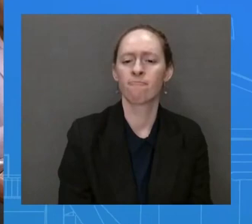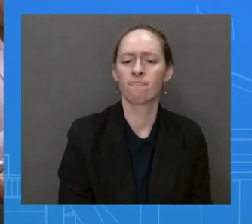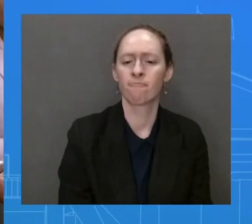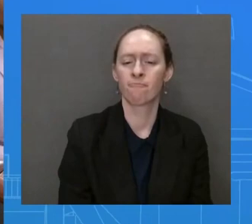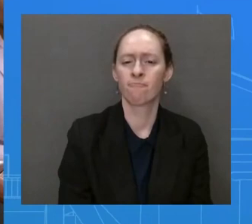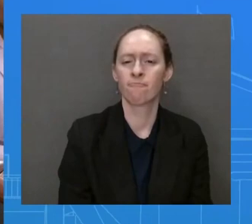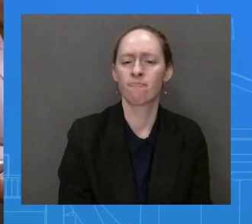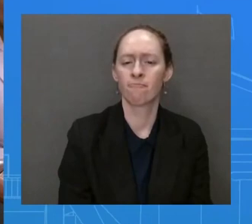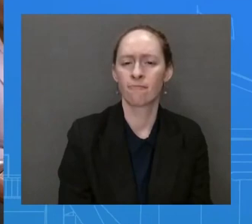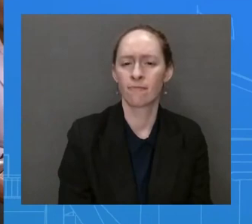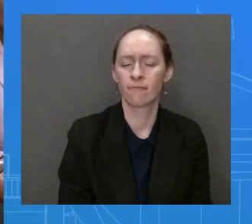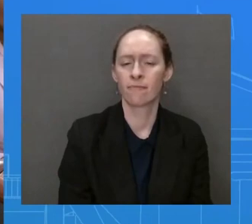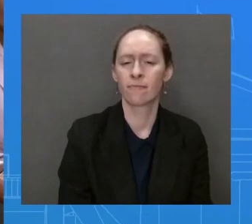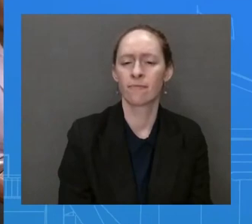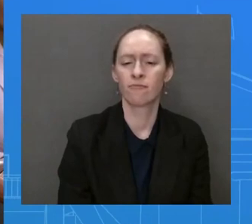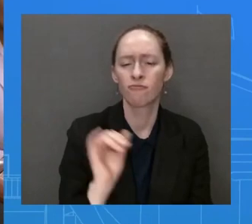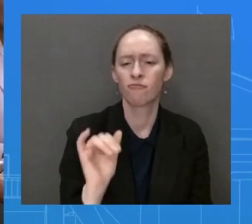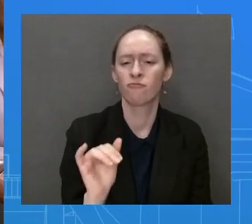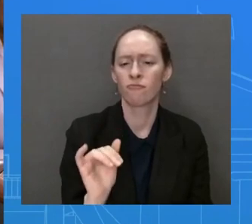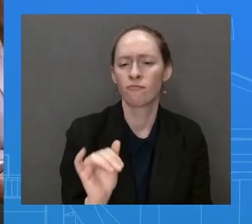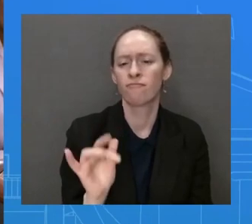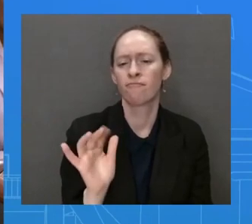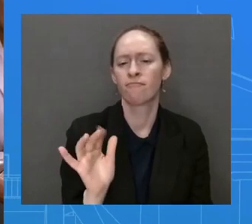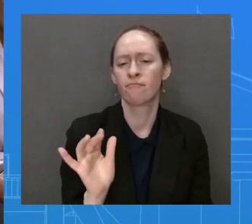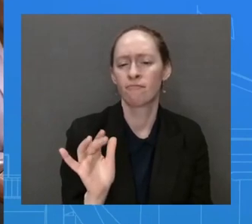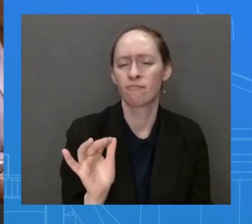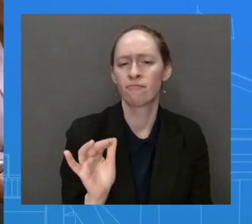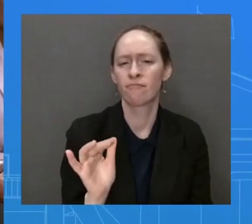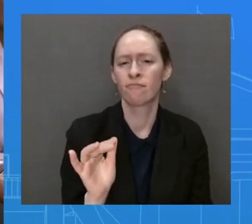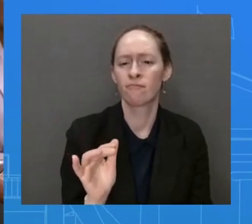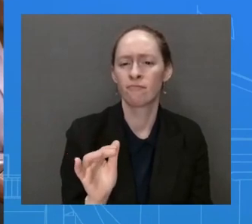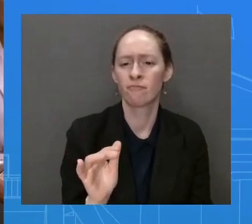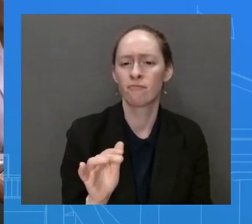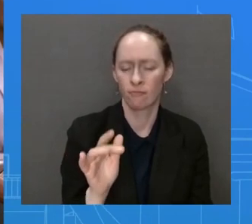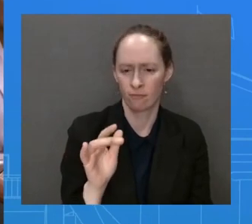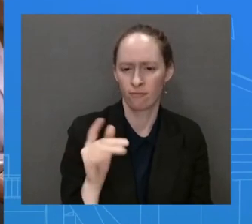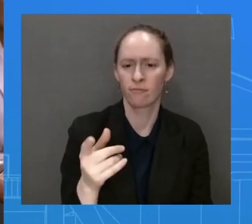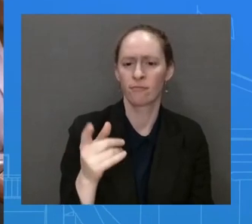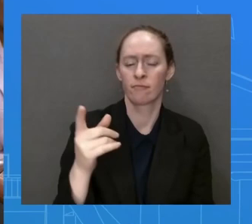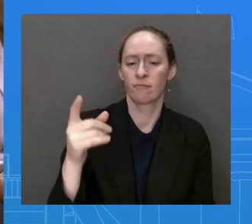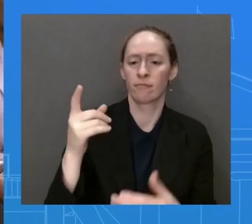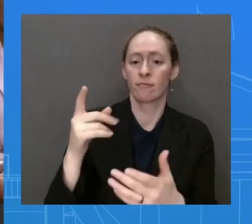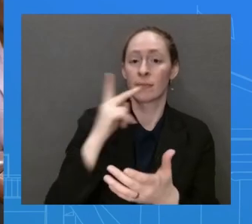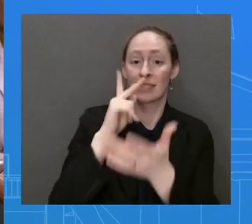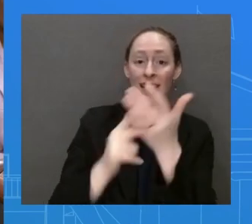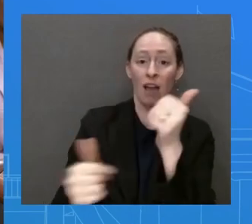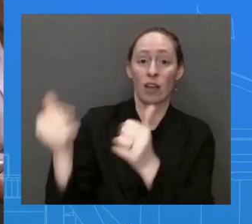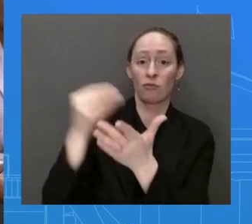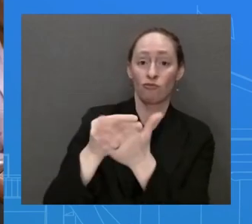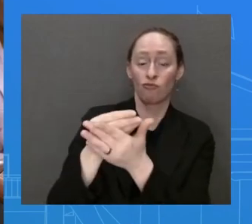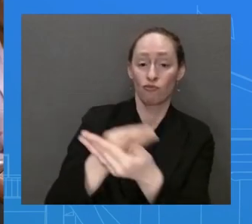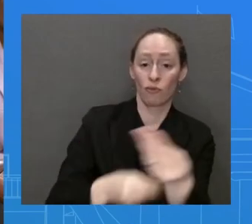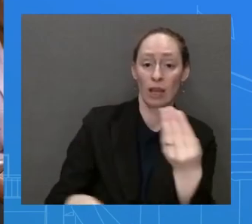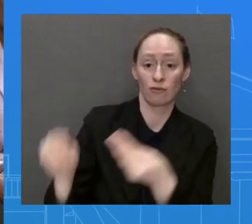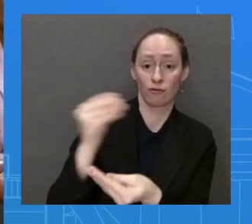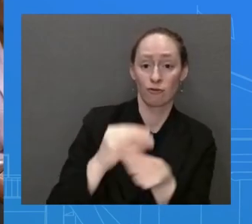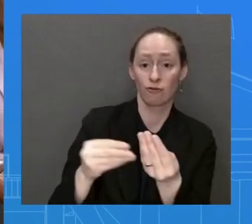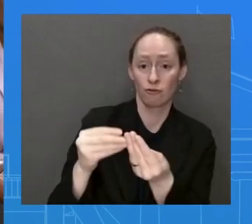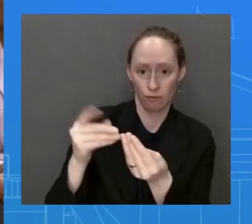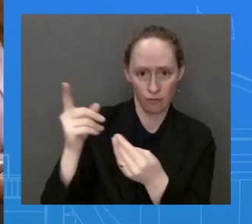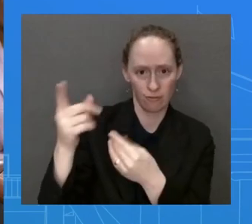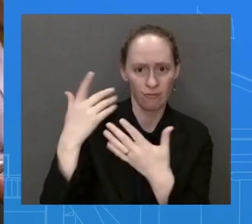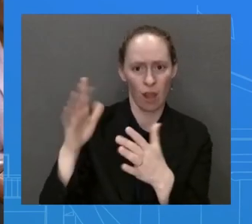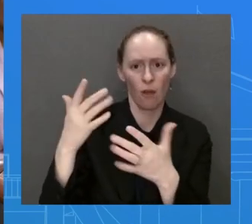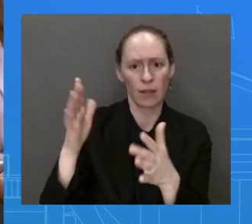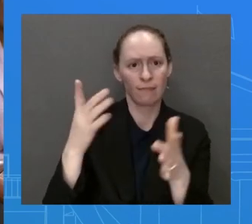extraordinary measures that the Treasury Secretary announced a little while ago in advance notice to Congress, is there a policy that requires her